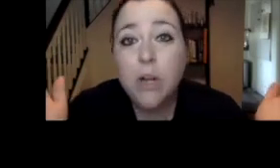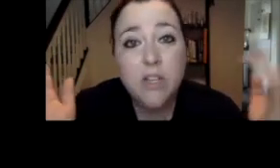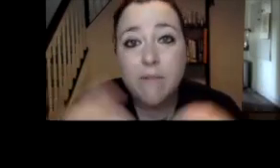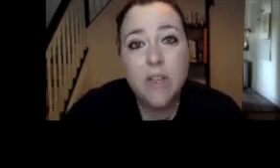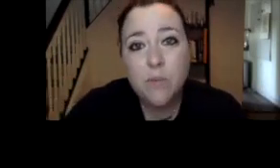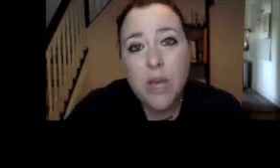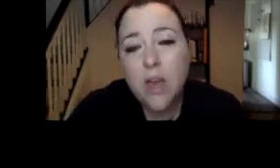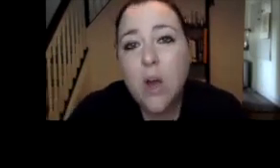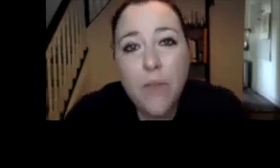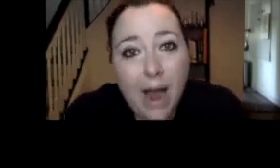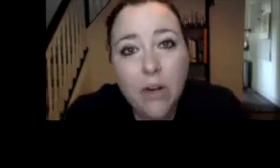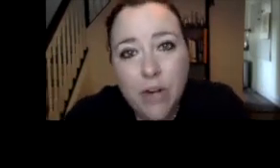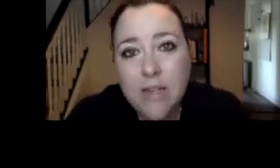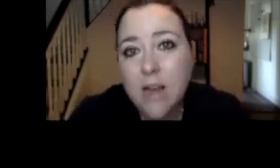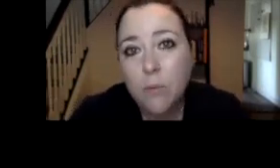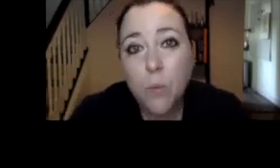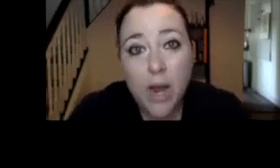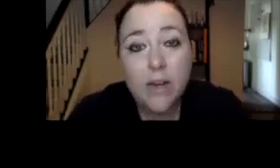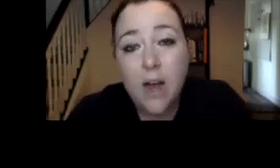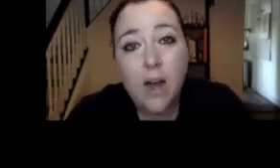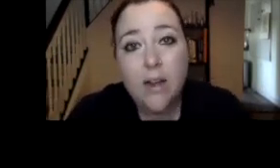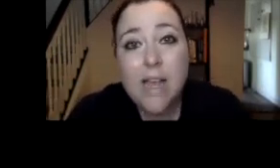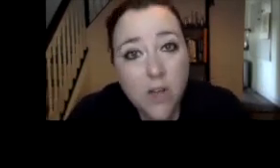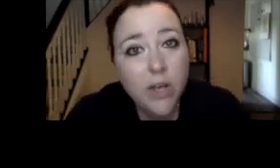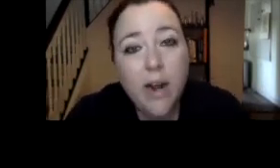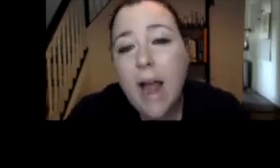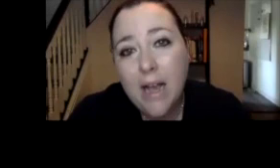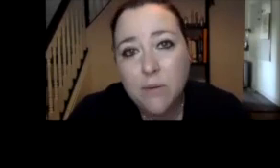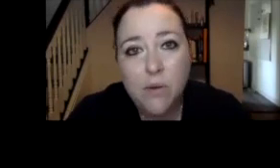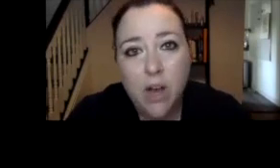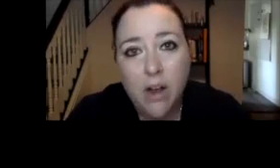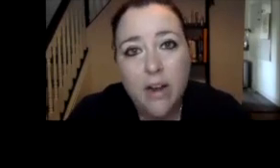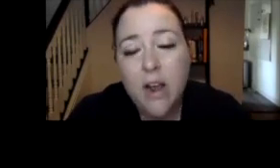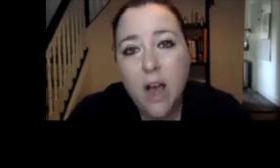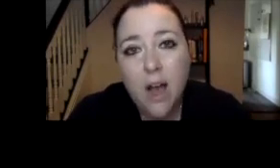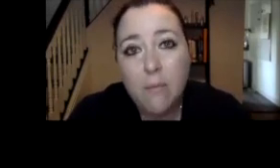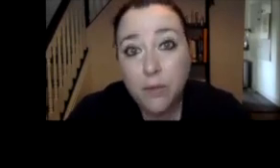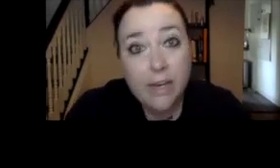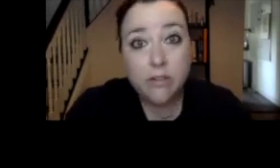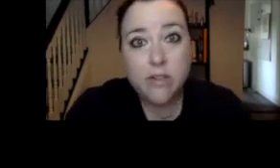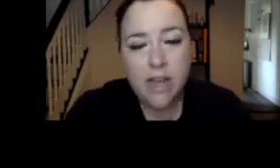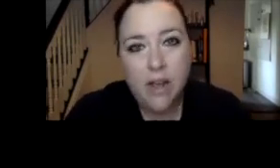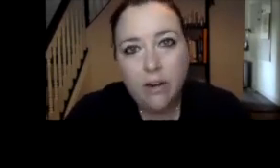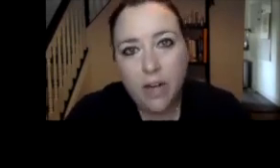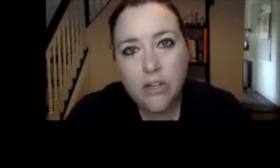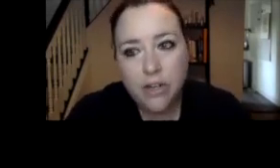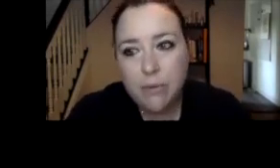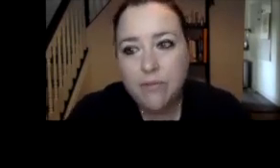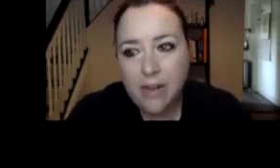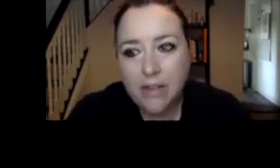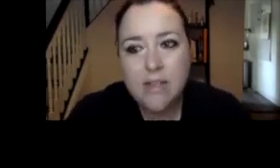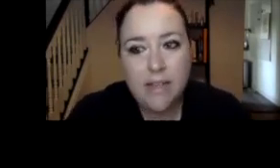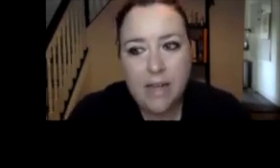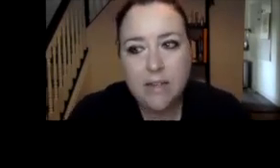content whatsoever this week without addressing what is going on and has been going on for years in our country